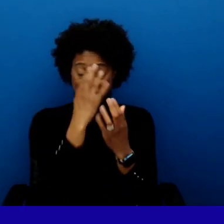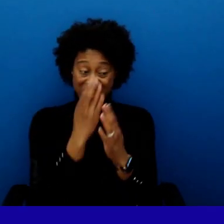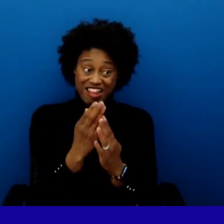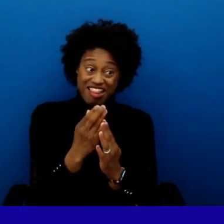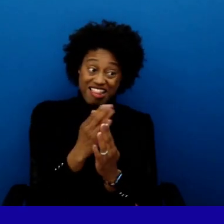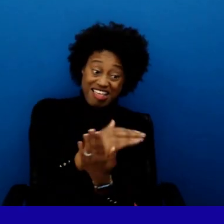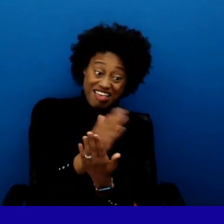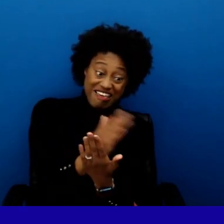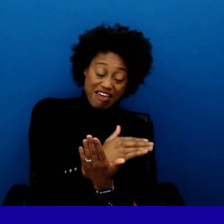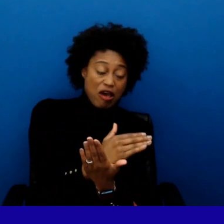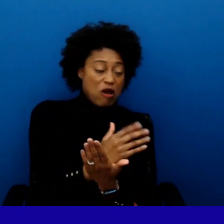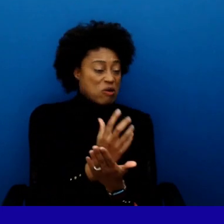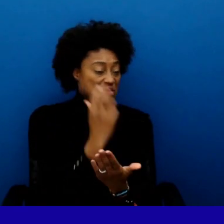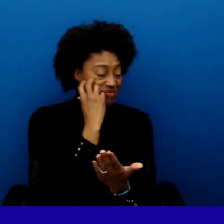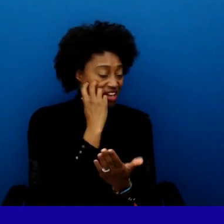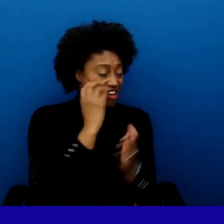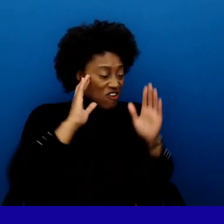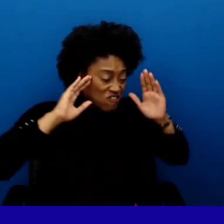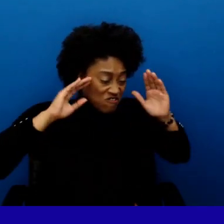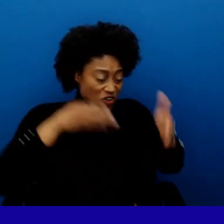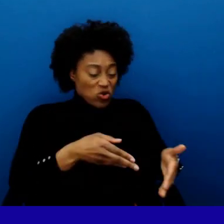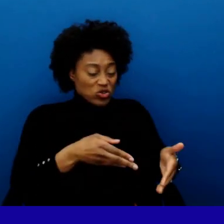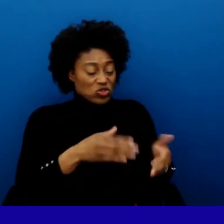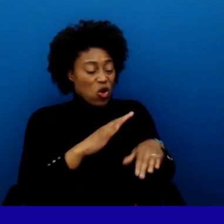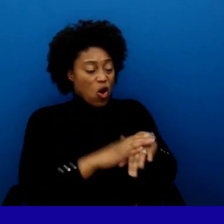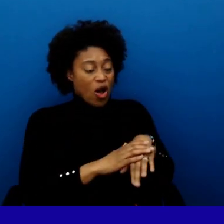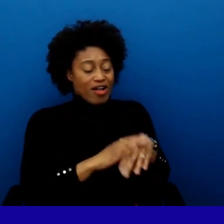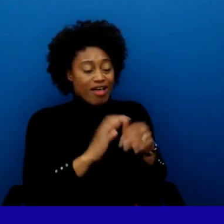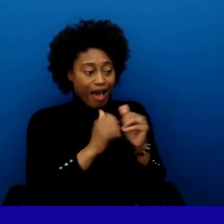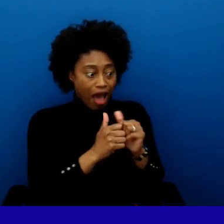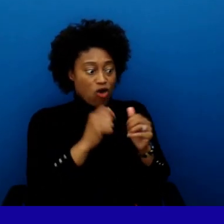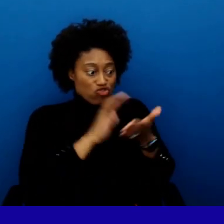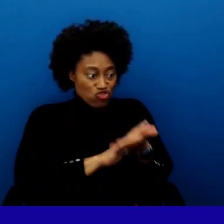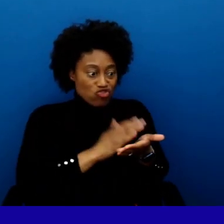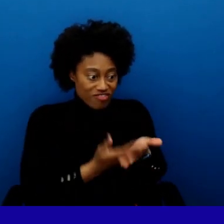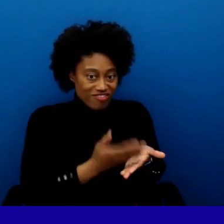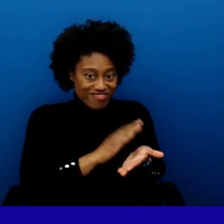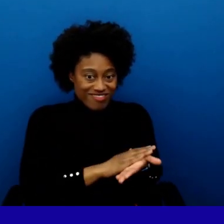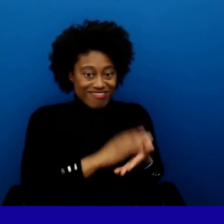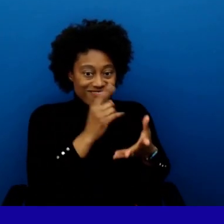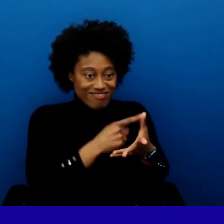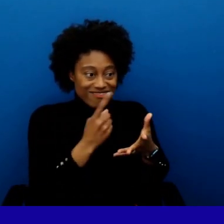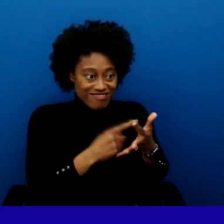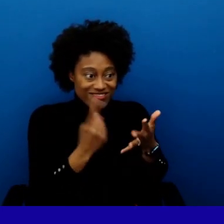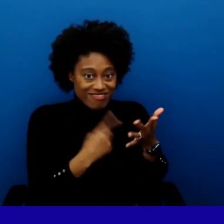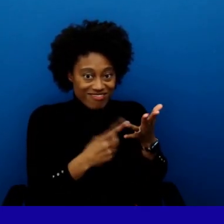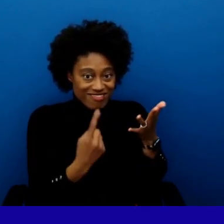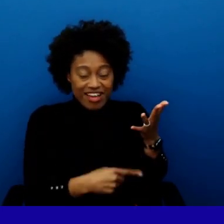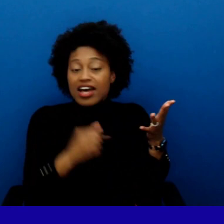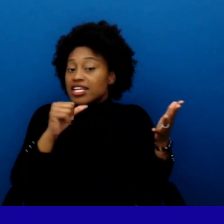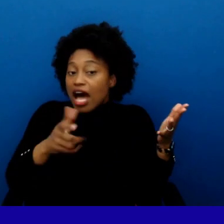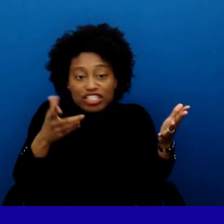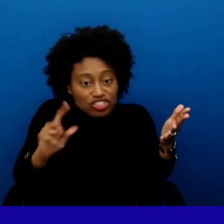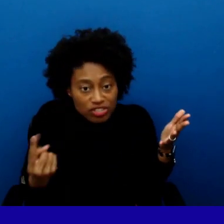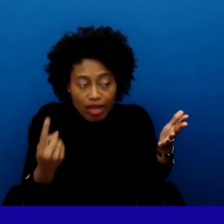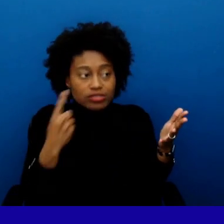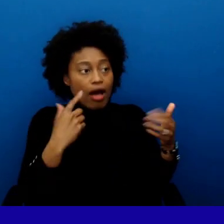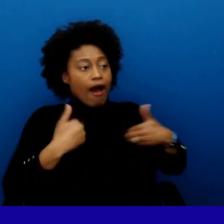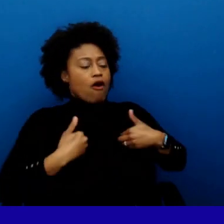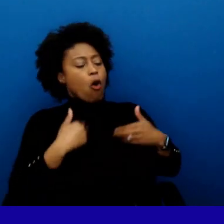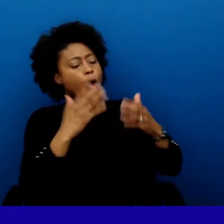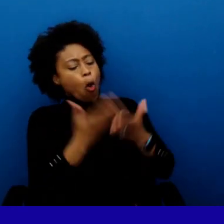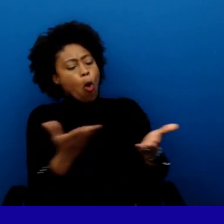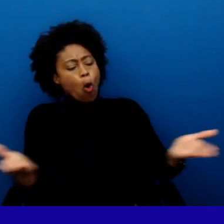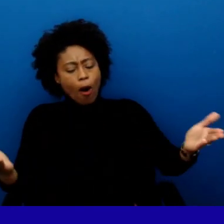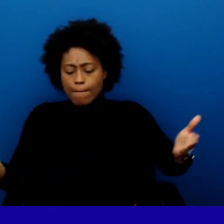that looks at cooking holistically. It's not just about, okay, you have your ingredients and it's time to cook.